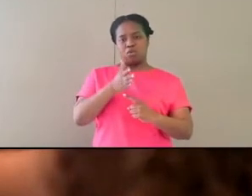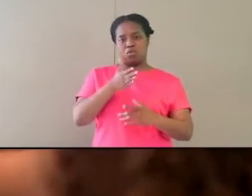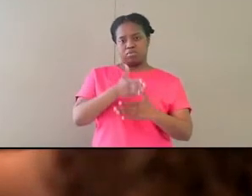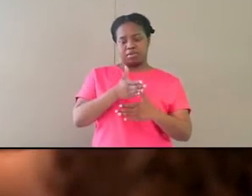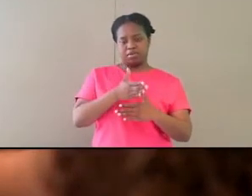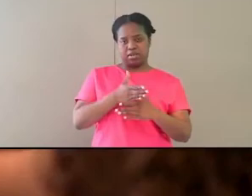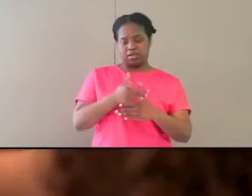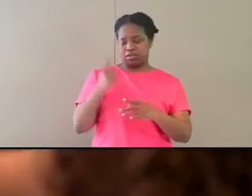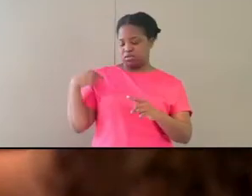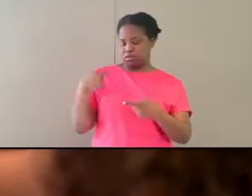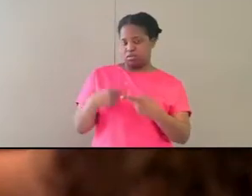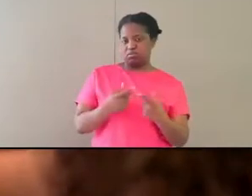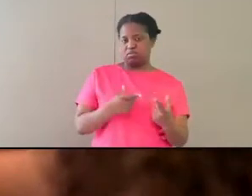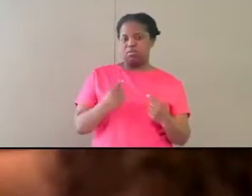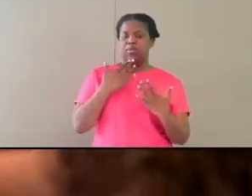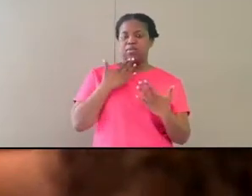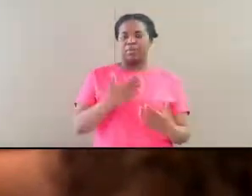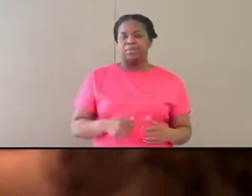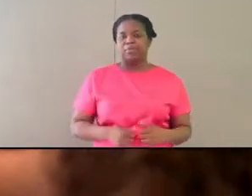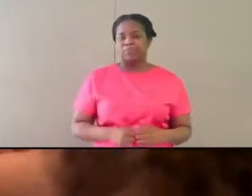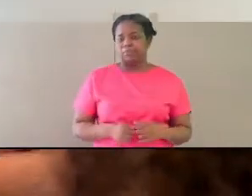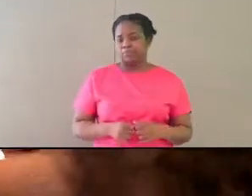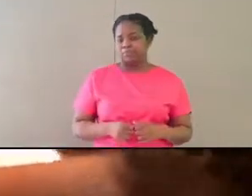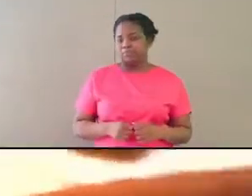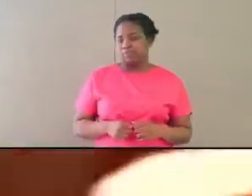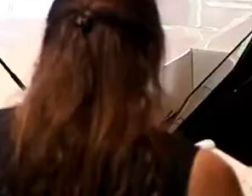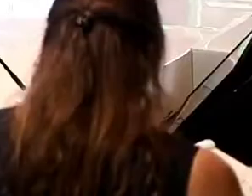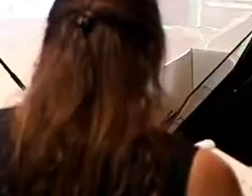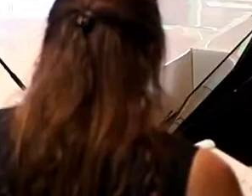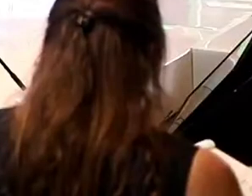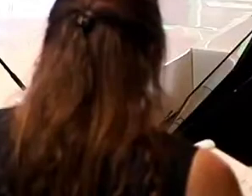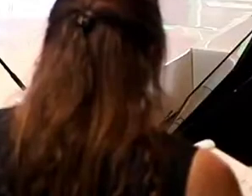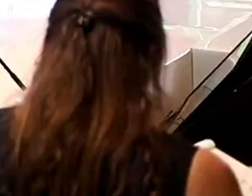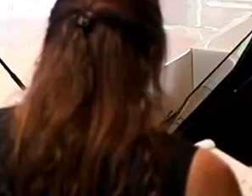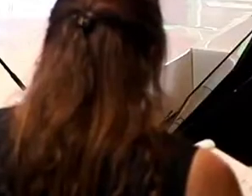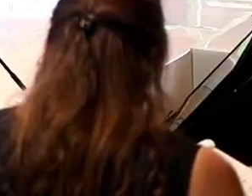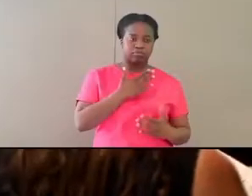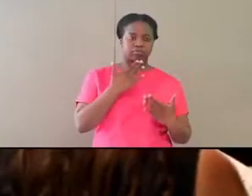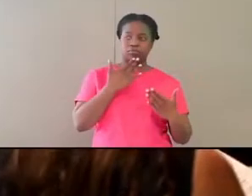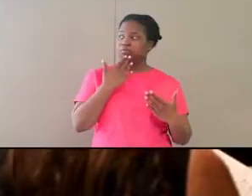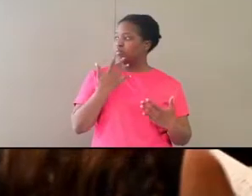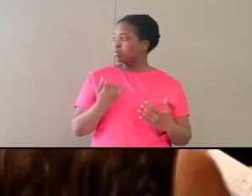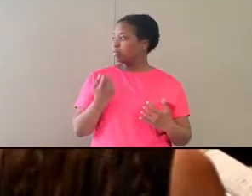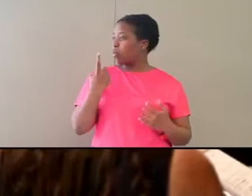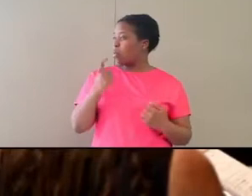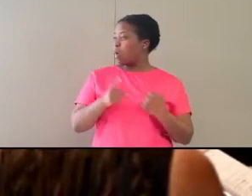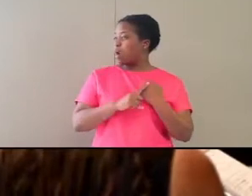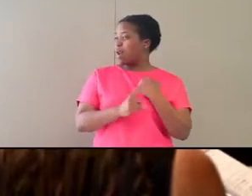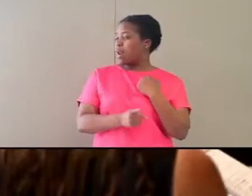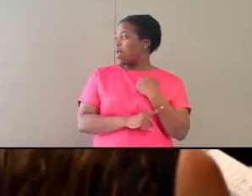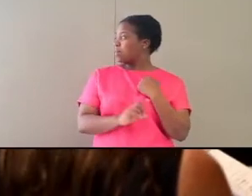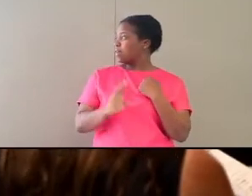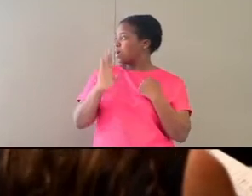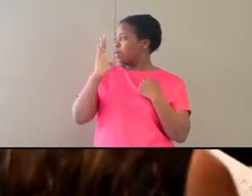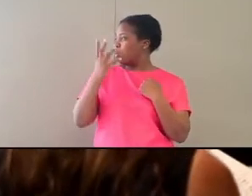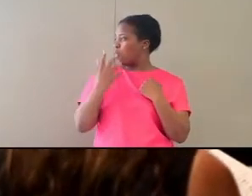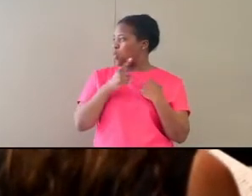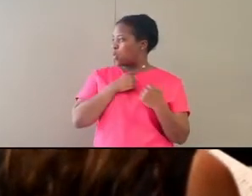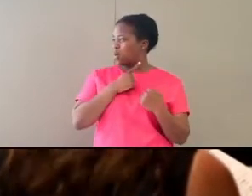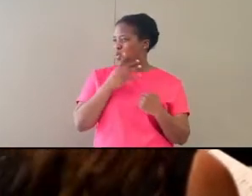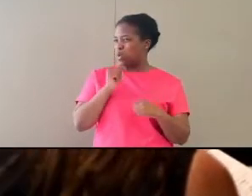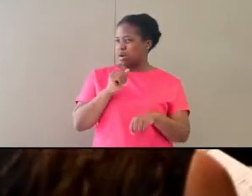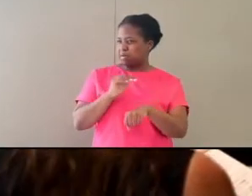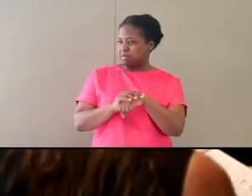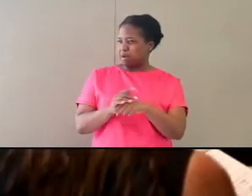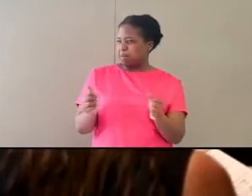that has been done? Thank you. Thank you very much. Thank you, sir. Much appreciated. I'm going to take one last hand because we are building a friendship